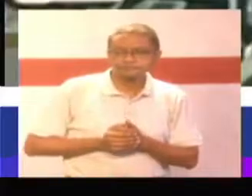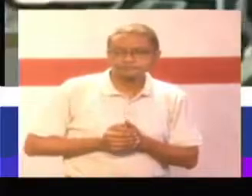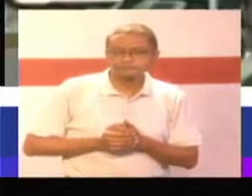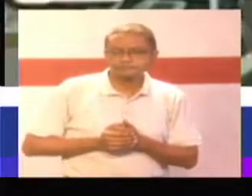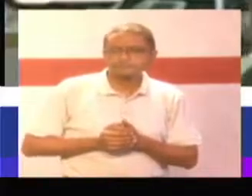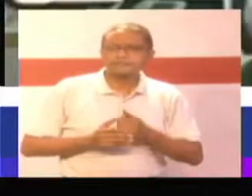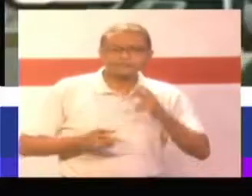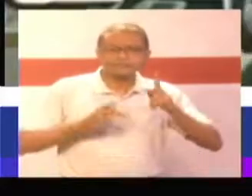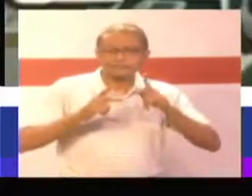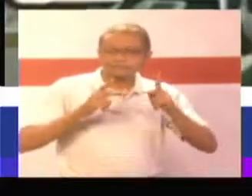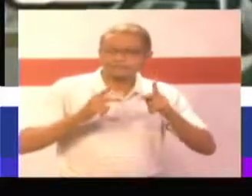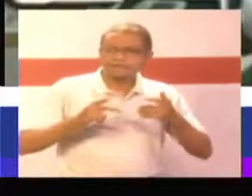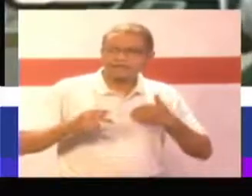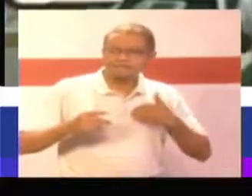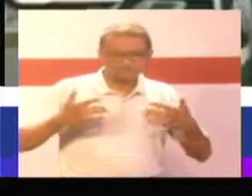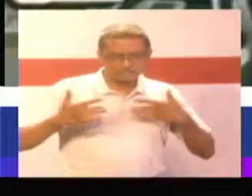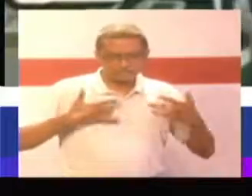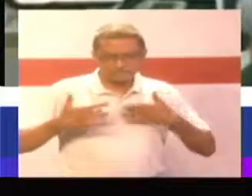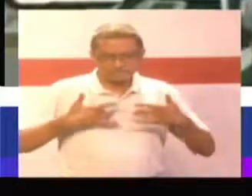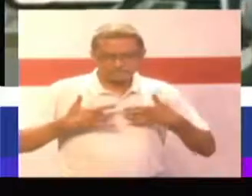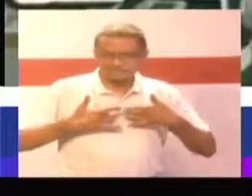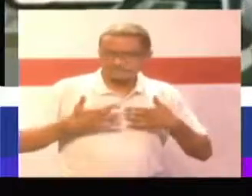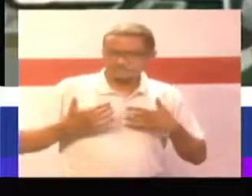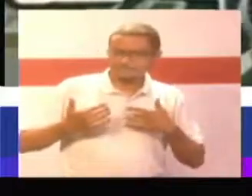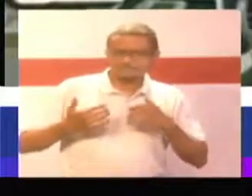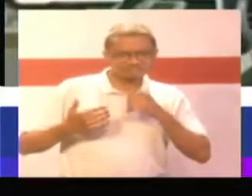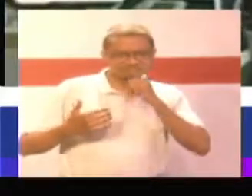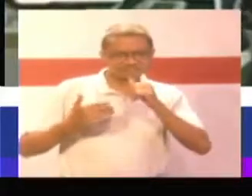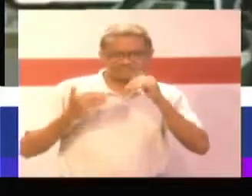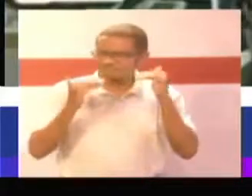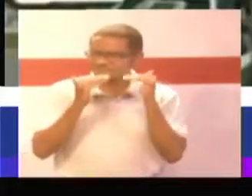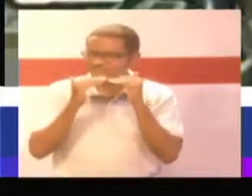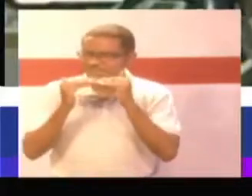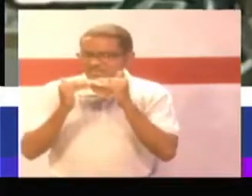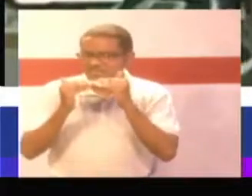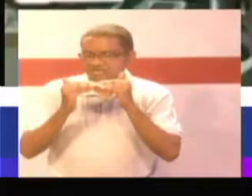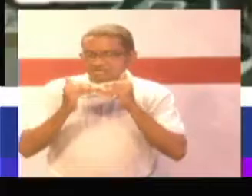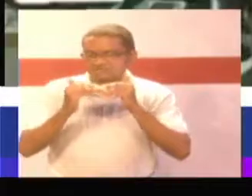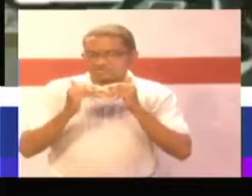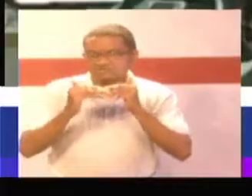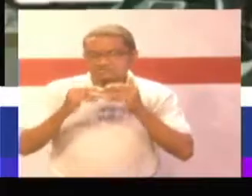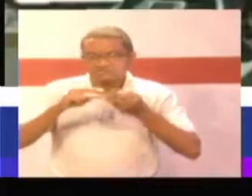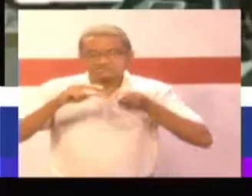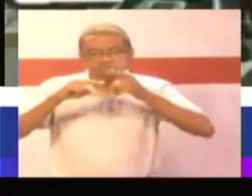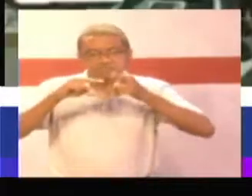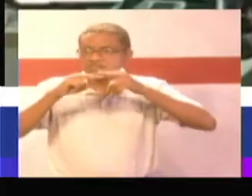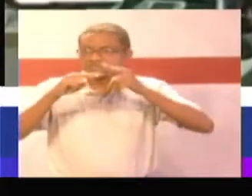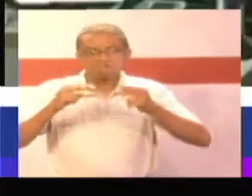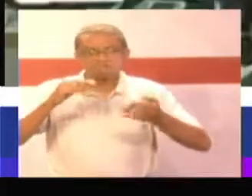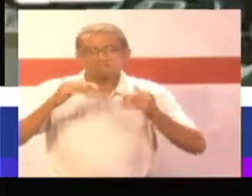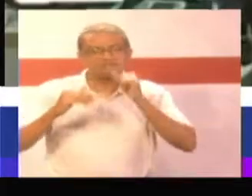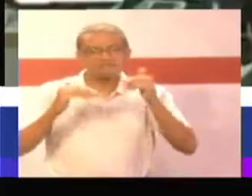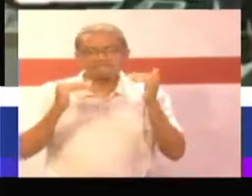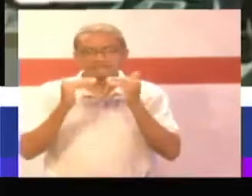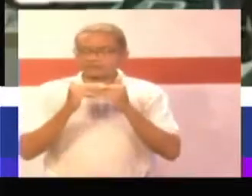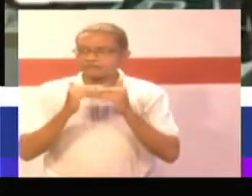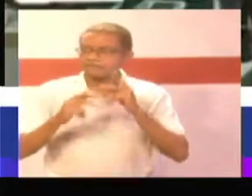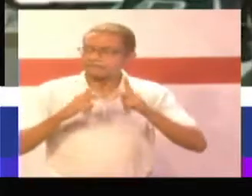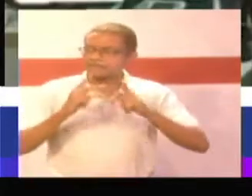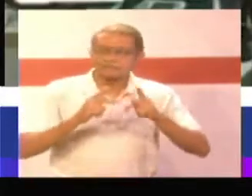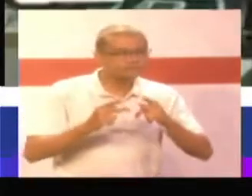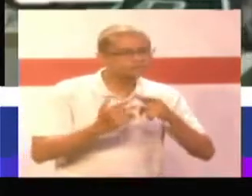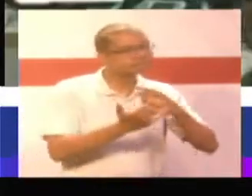a concern, there could be a concern of discrimination rising or feelings of discrimination rising when people are